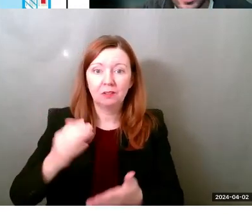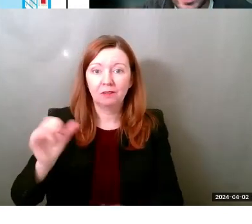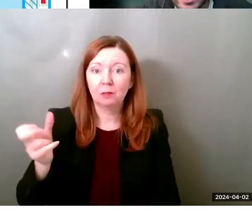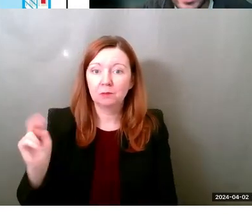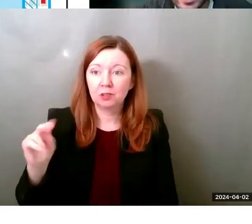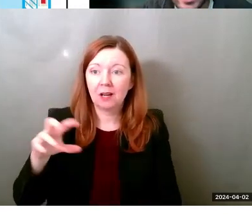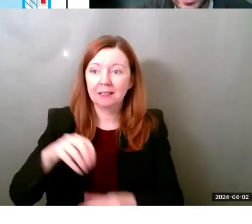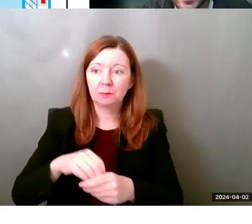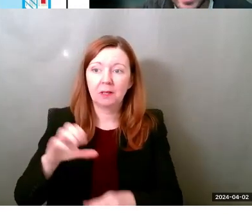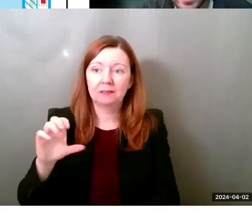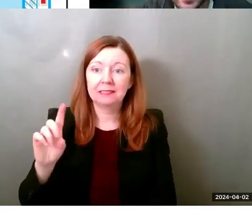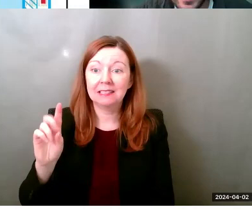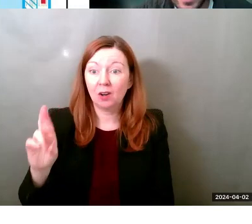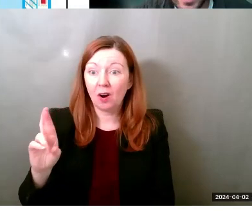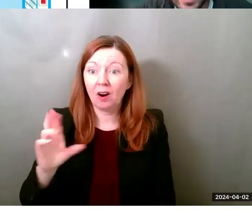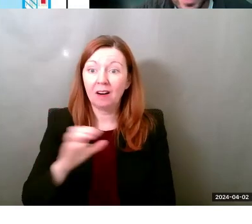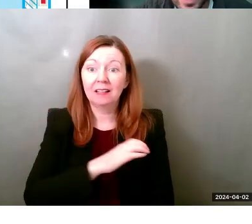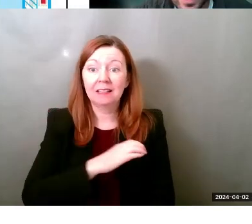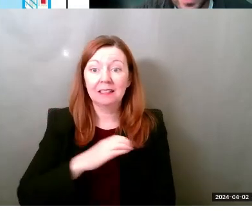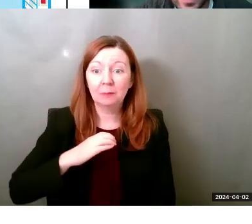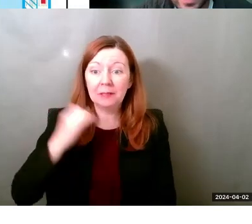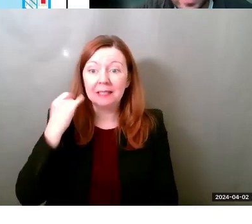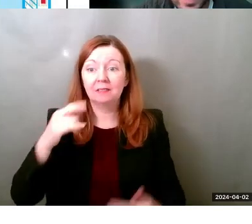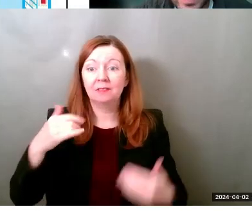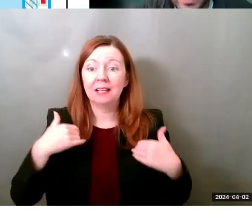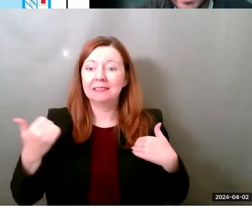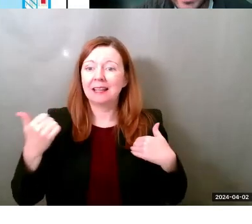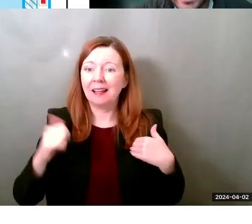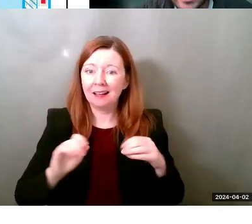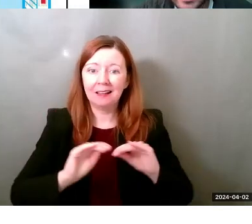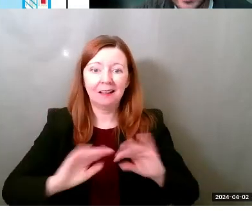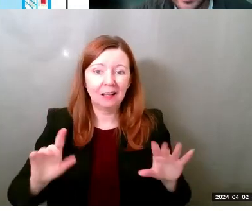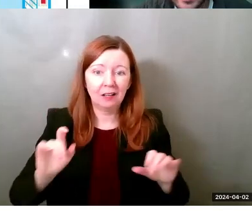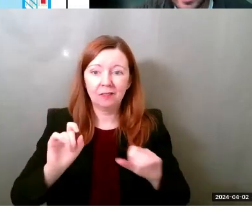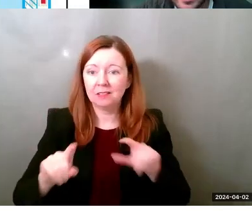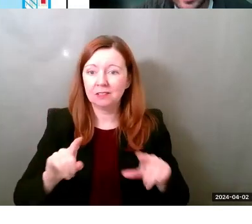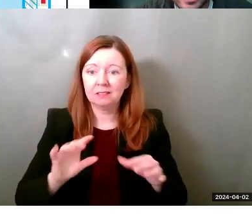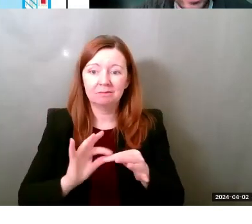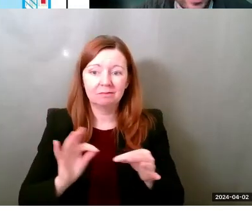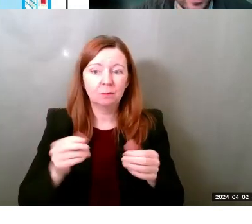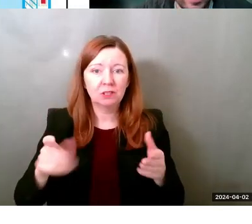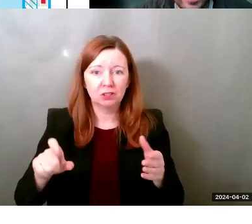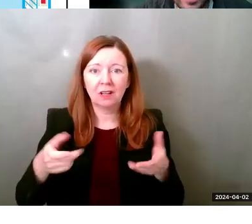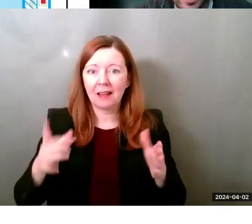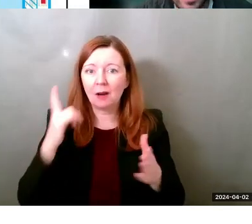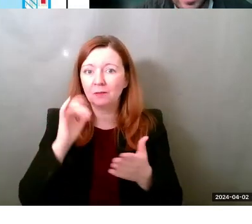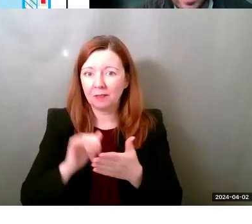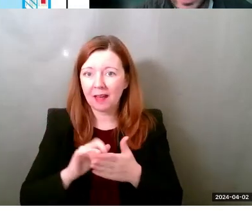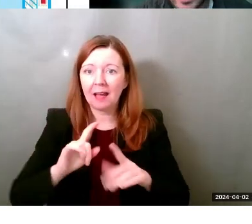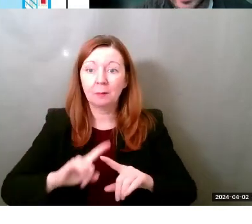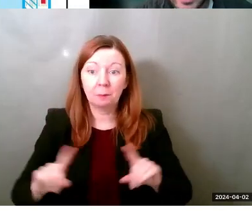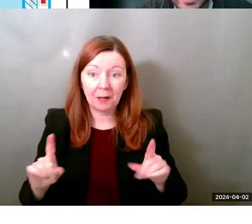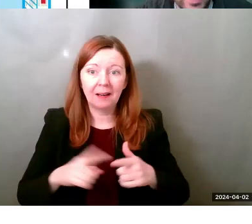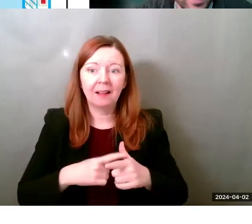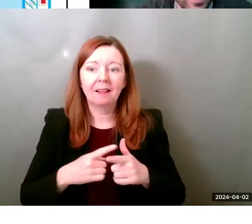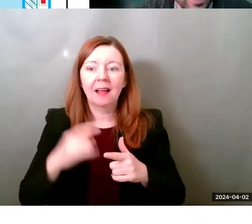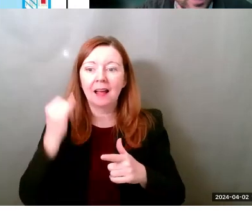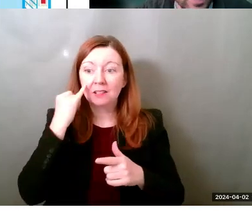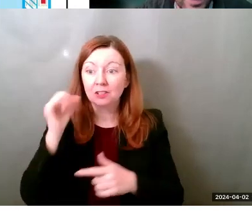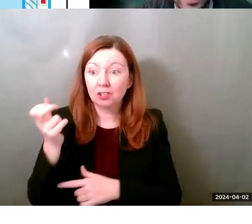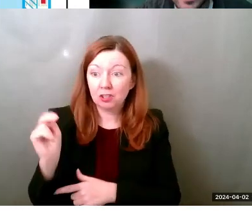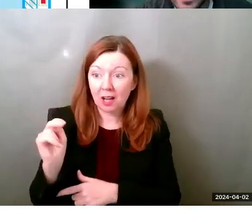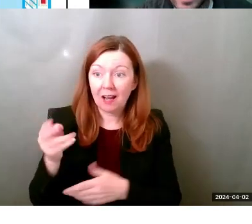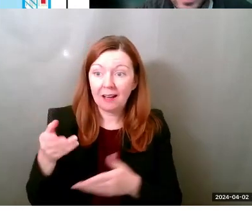the CDR committee, so if he has any clarification questions, okay, I think we should allow for that. But then we can, John, if you'll